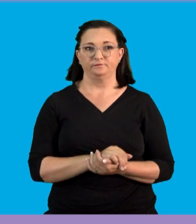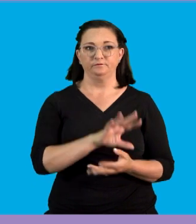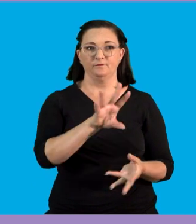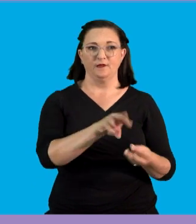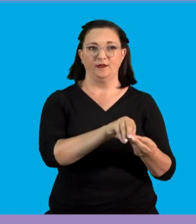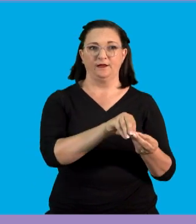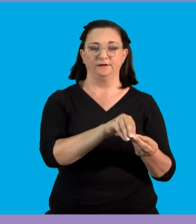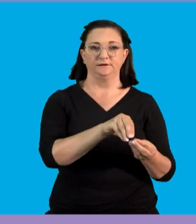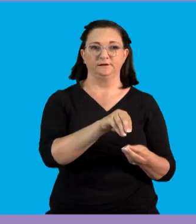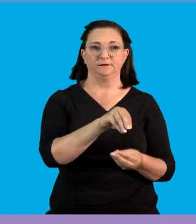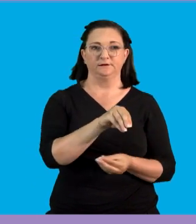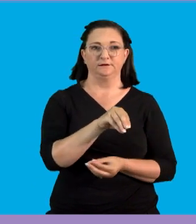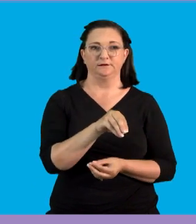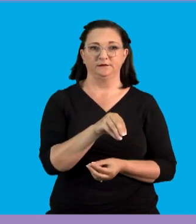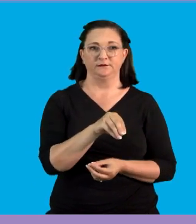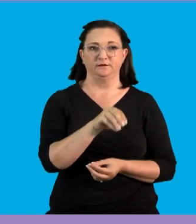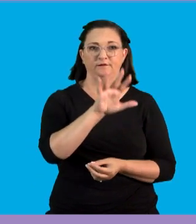we are adding that to